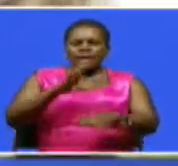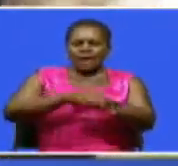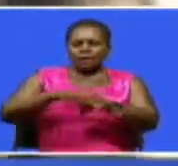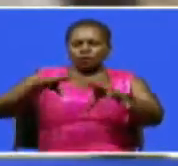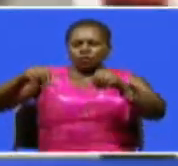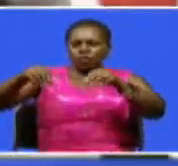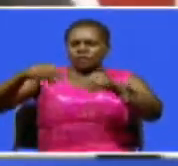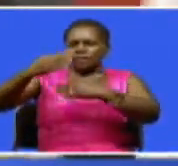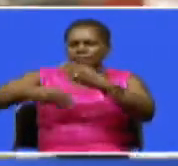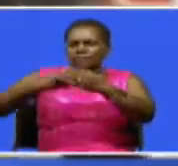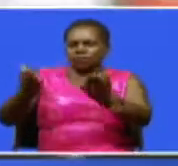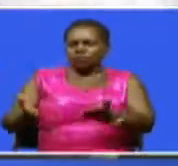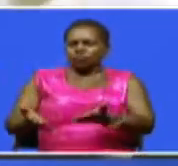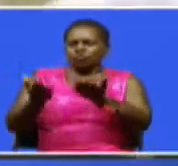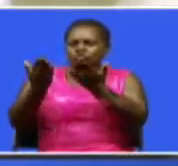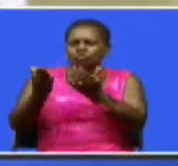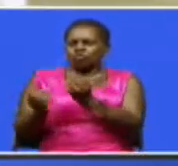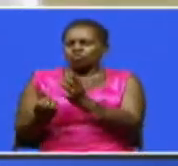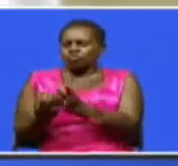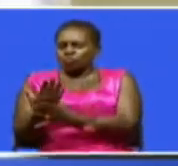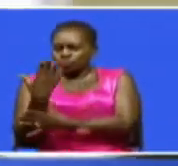quality material to improve their productivity.